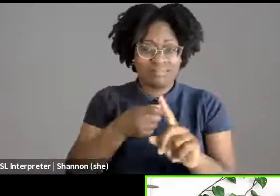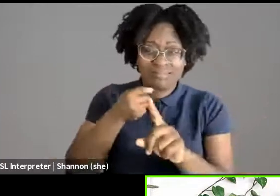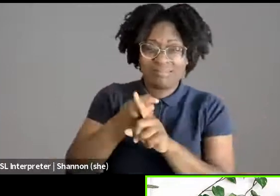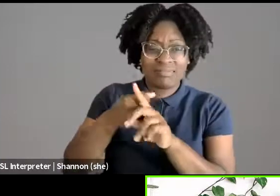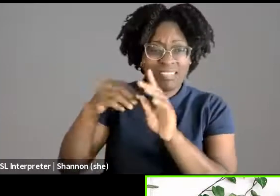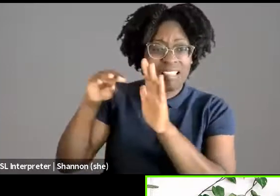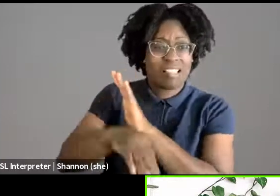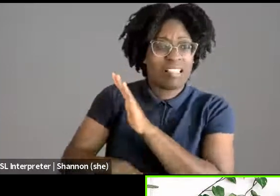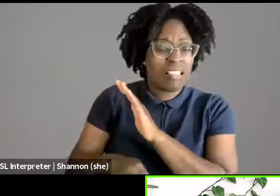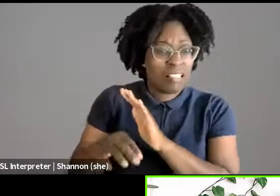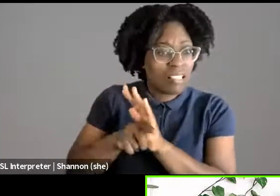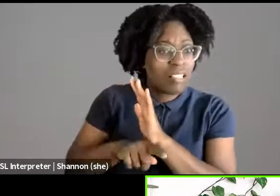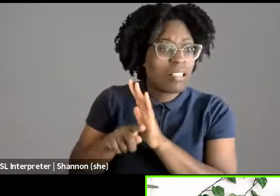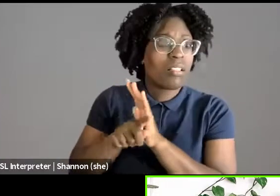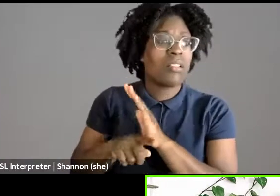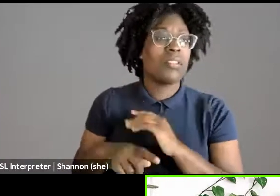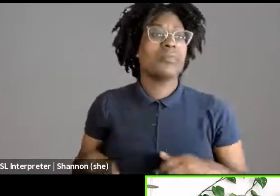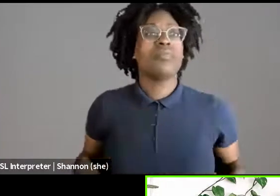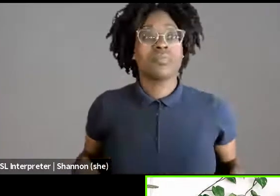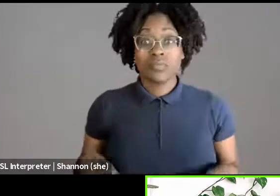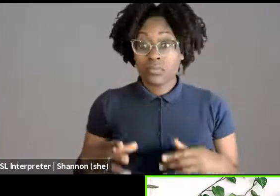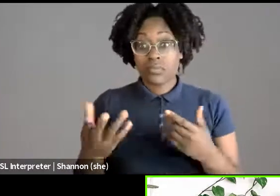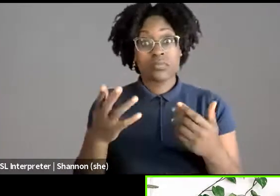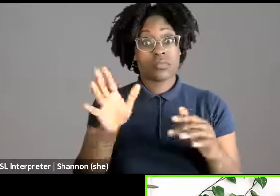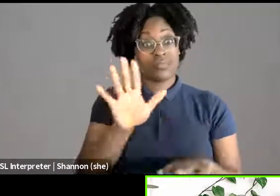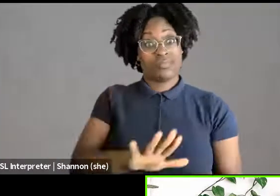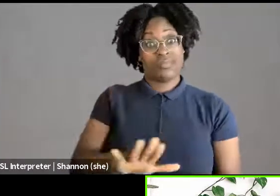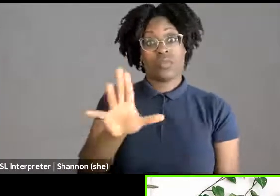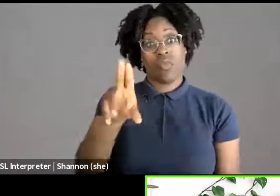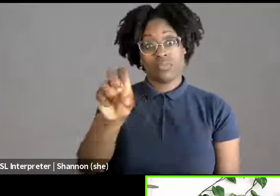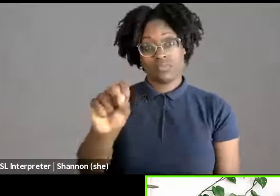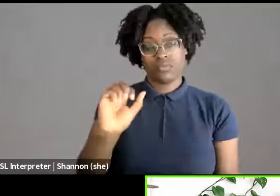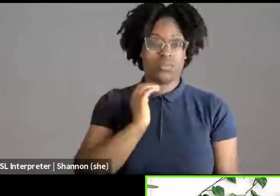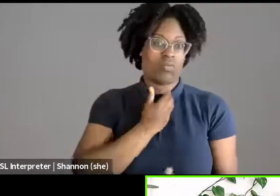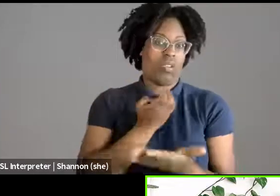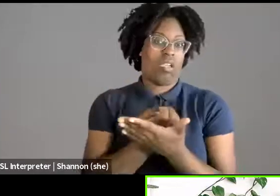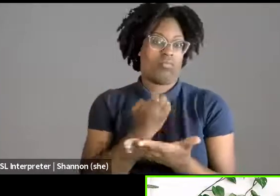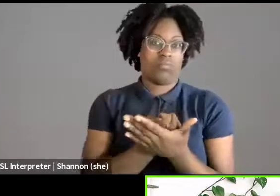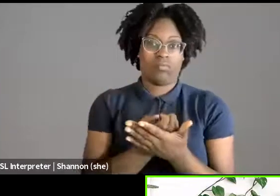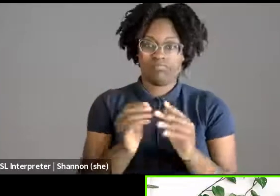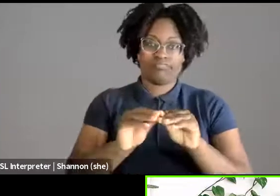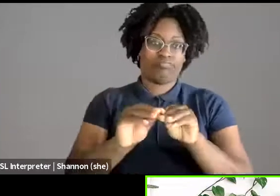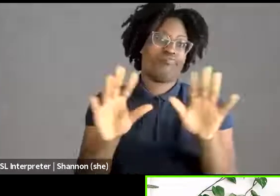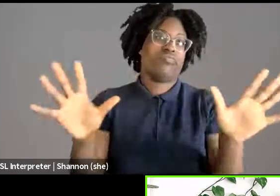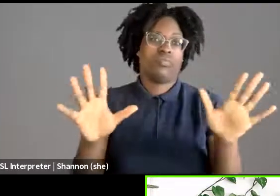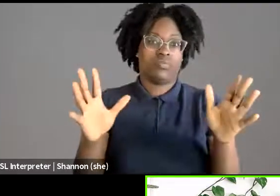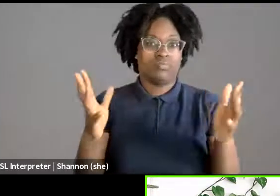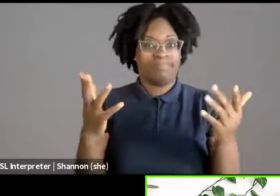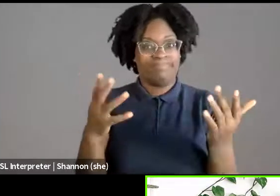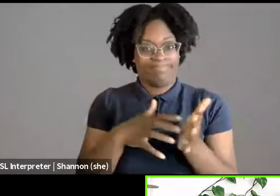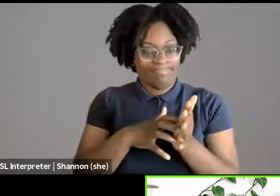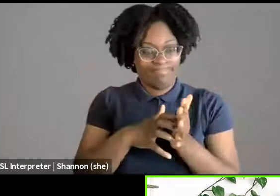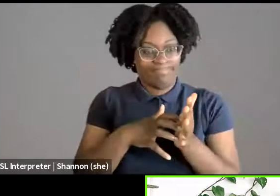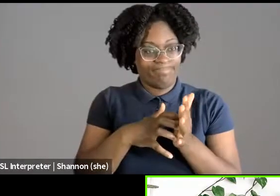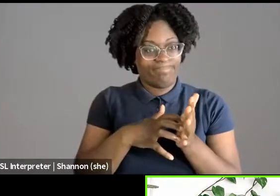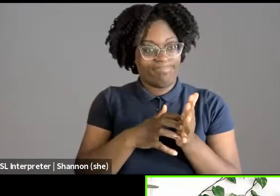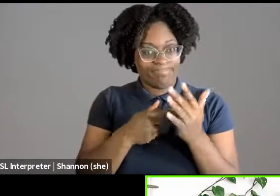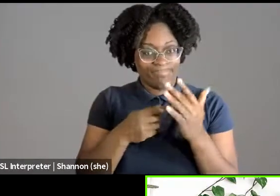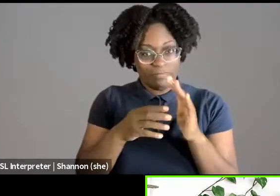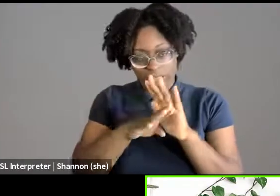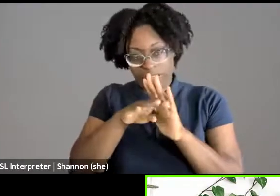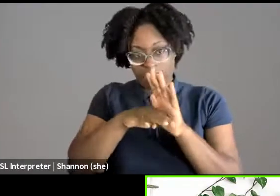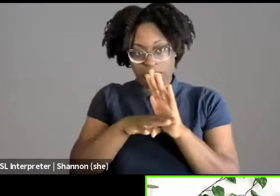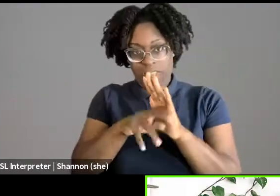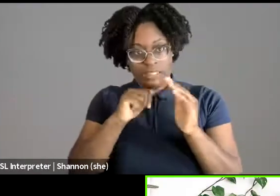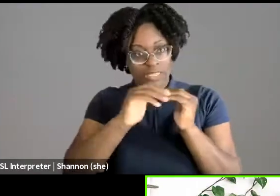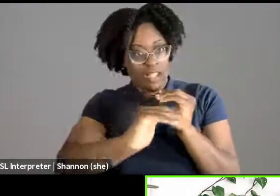economies just across the country are strained and at capacity in a lot of ways. To begin with, in